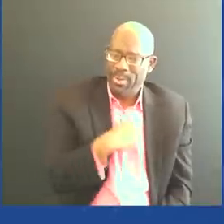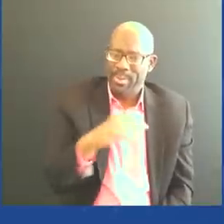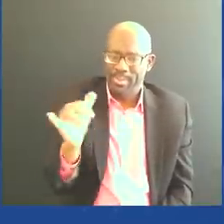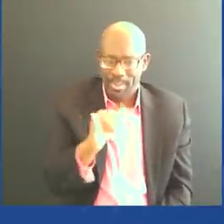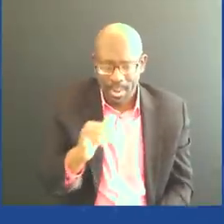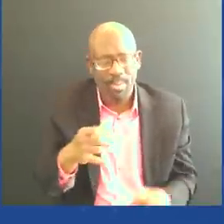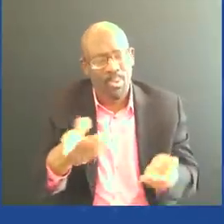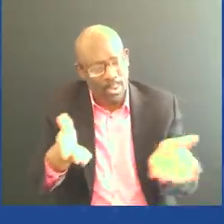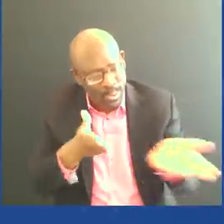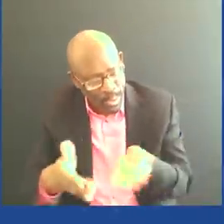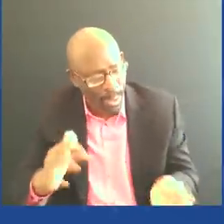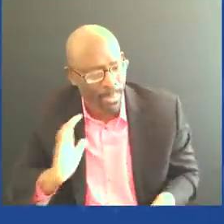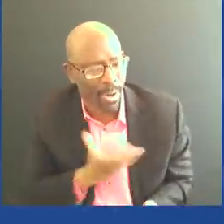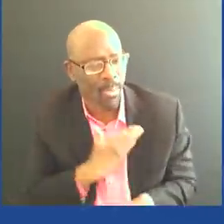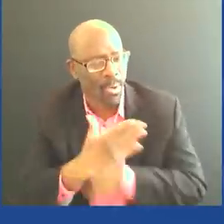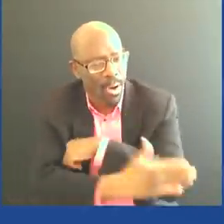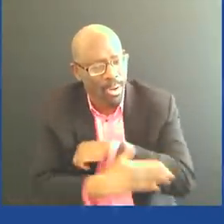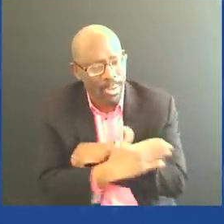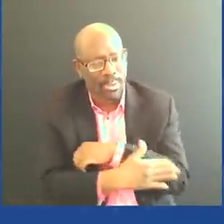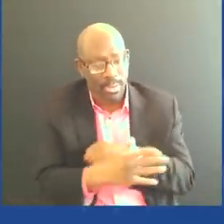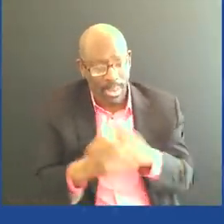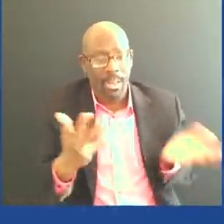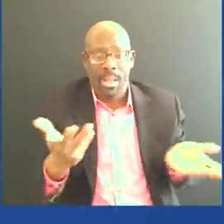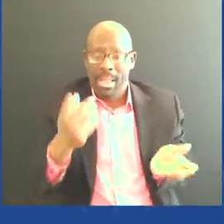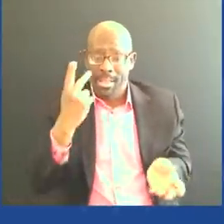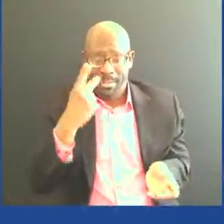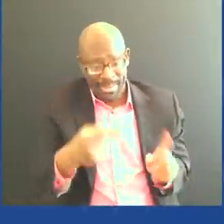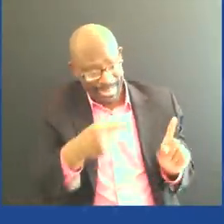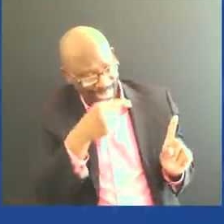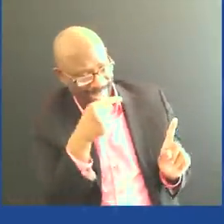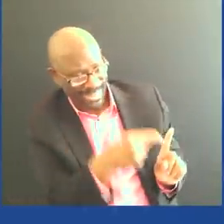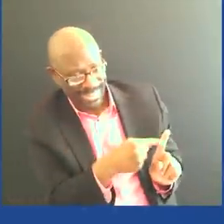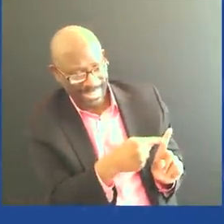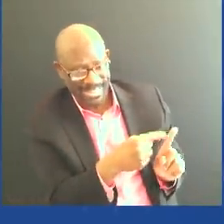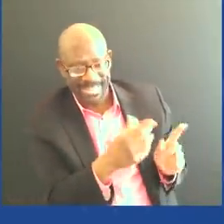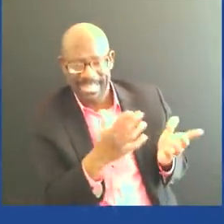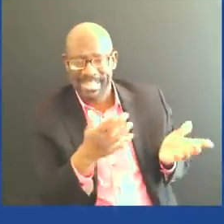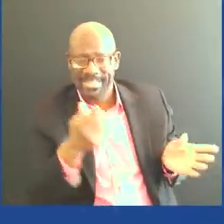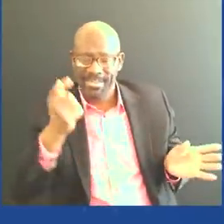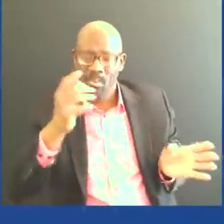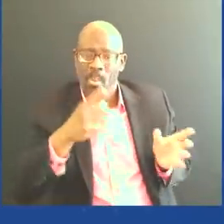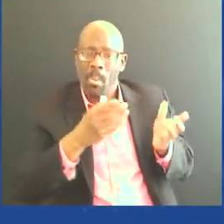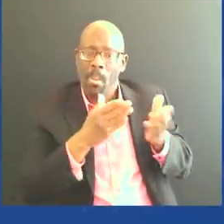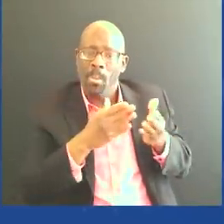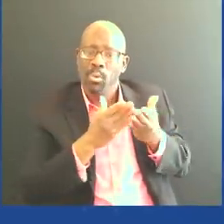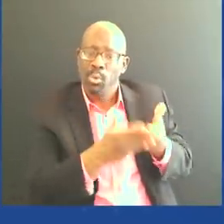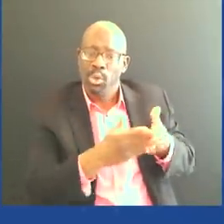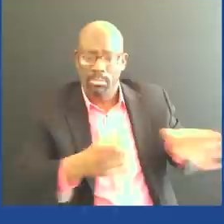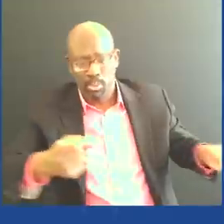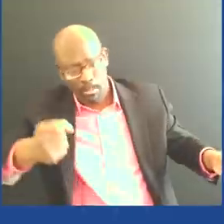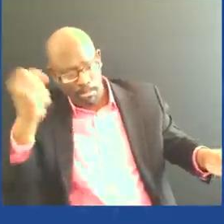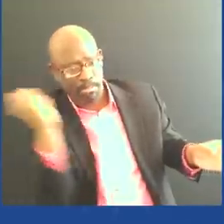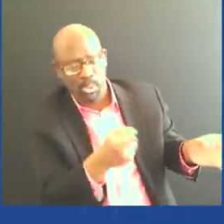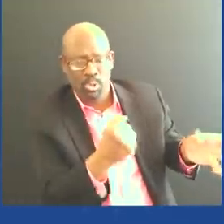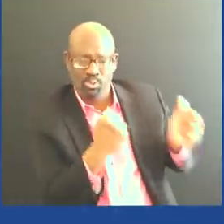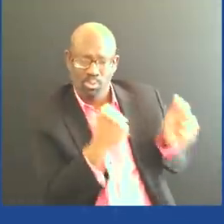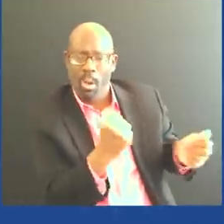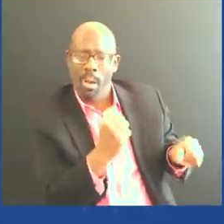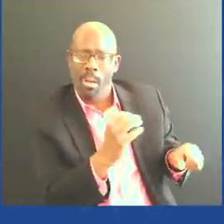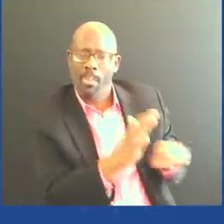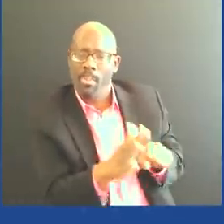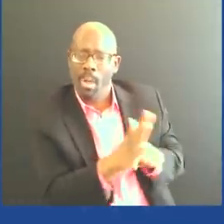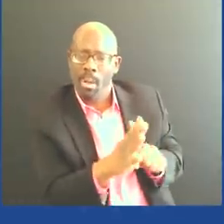and unbreakable hull. We see that it's strong enough to withstand the most crushing pressure and